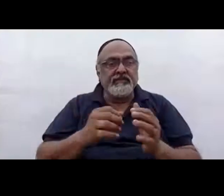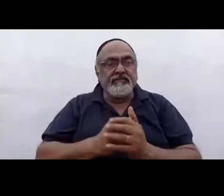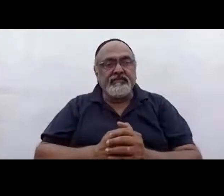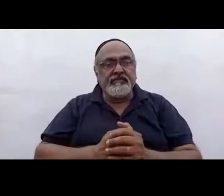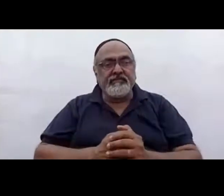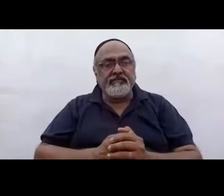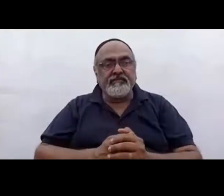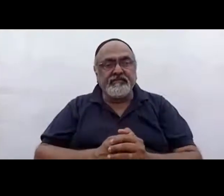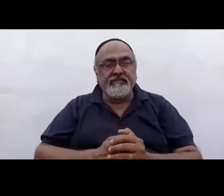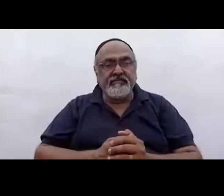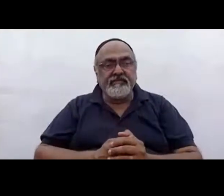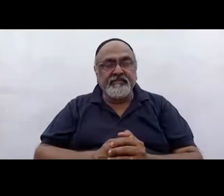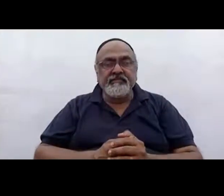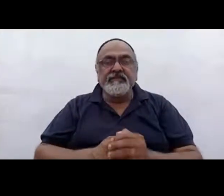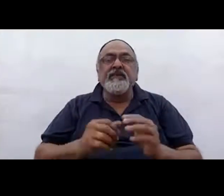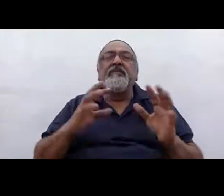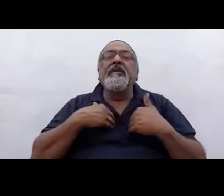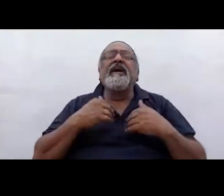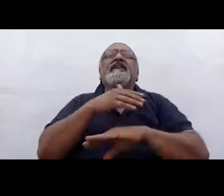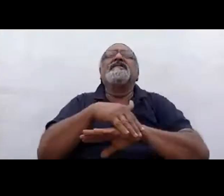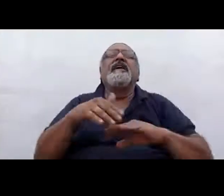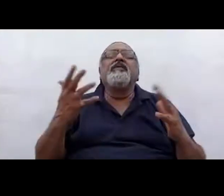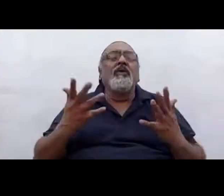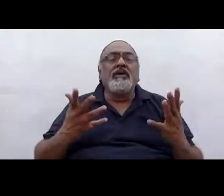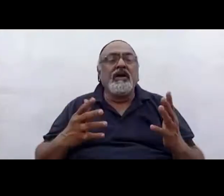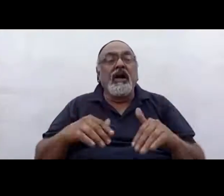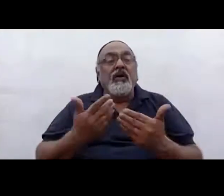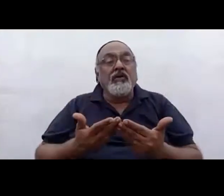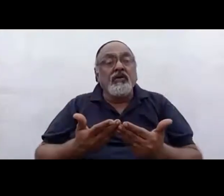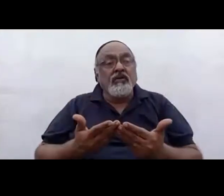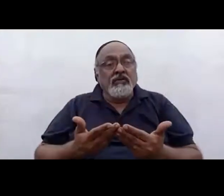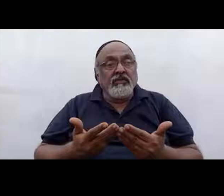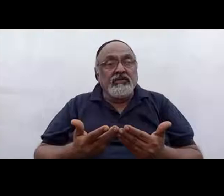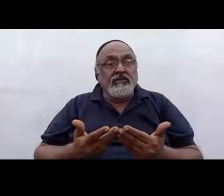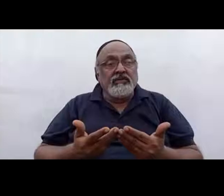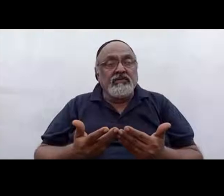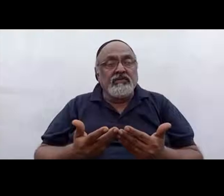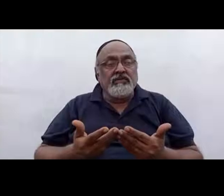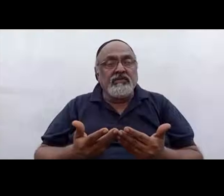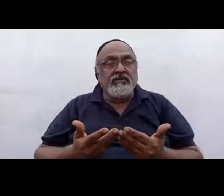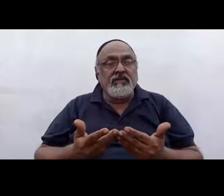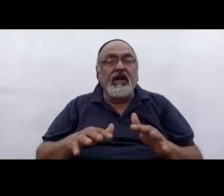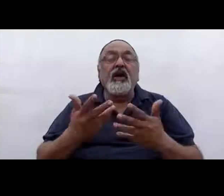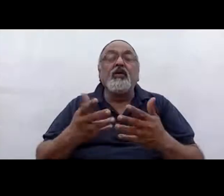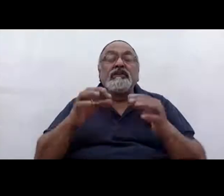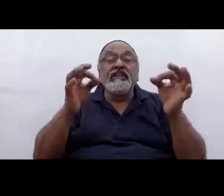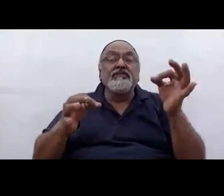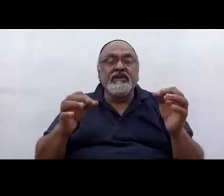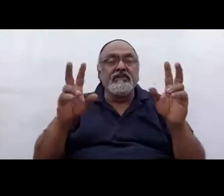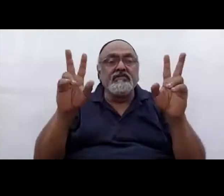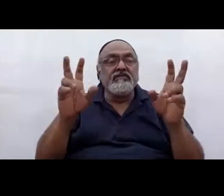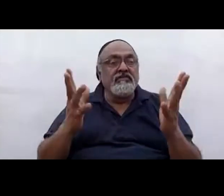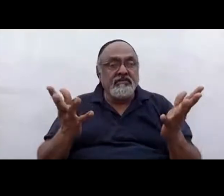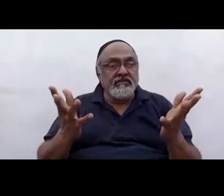So I have designed in such a way that first we will see how a judgment is. We will try